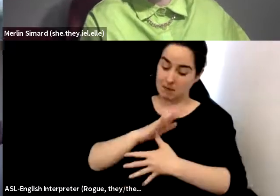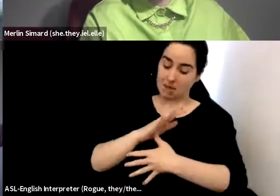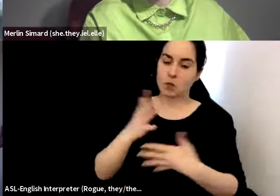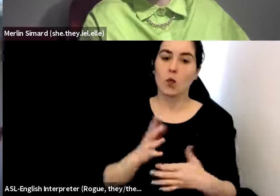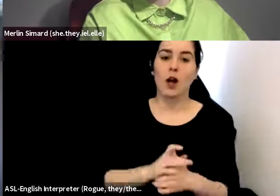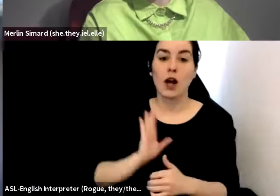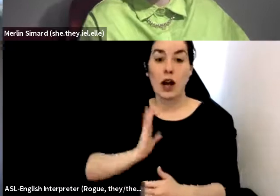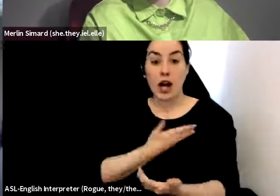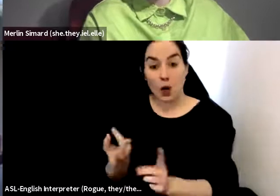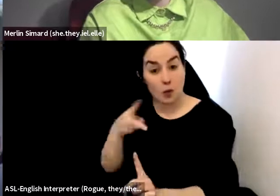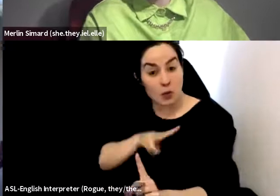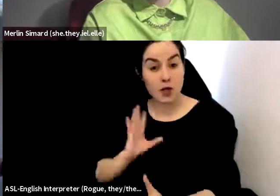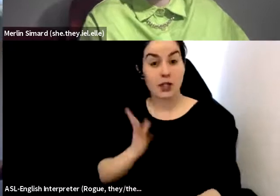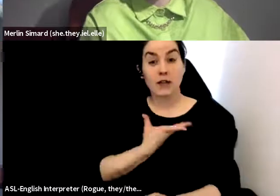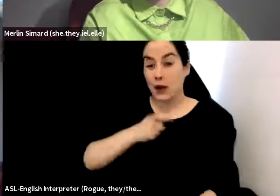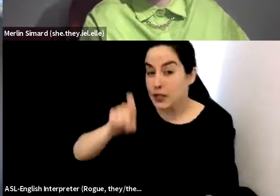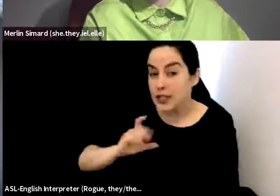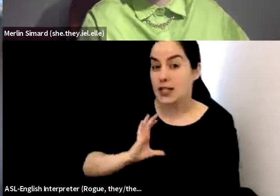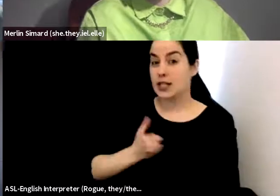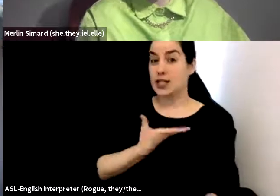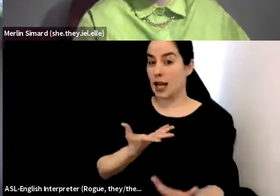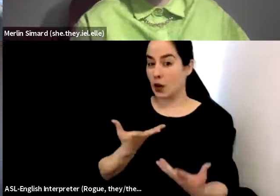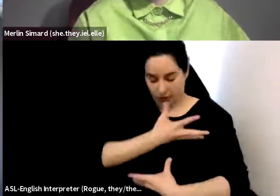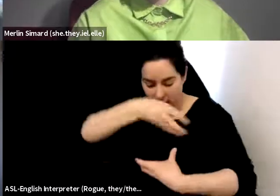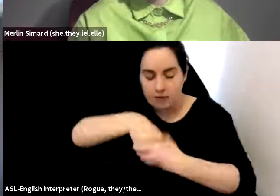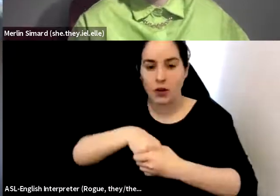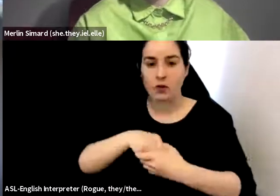work is being made for our voices to come together.